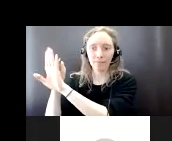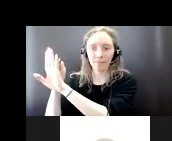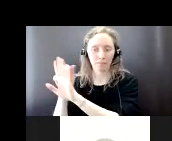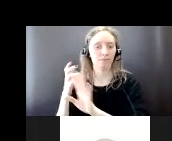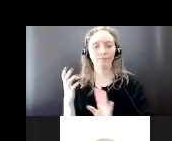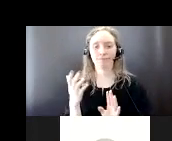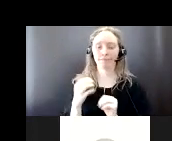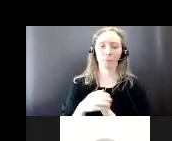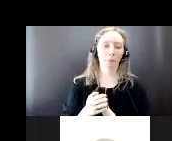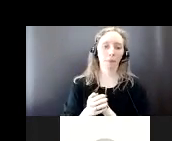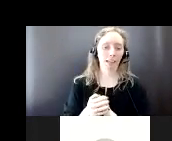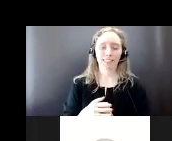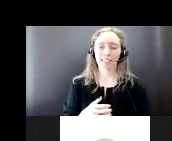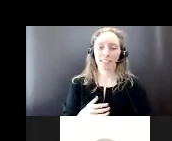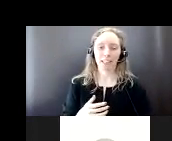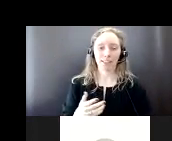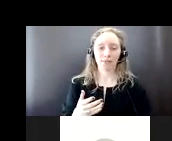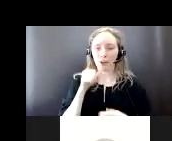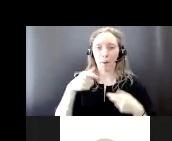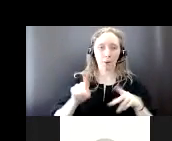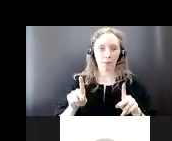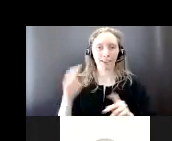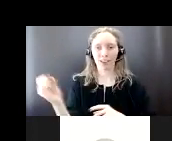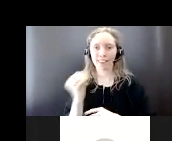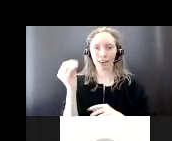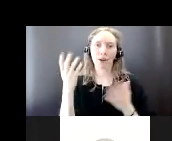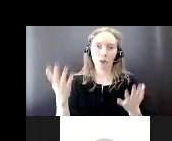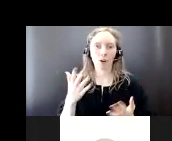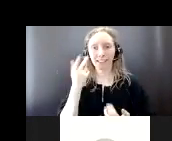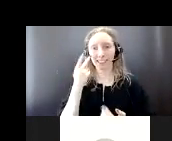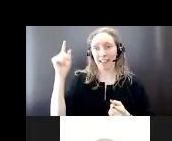try to get victims to fall into the trap that way.